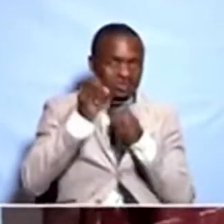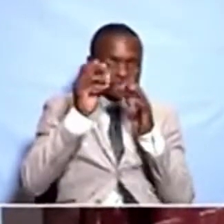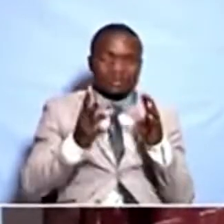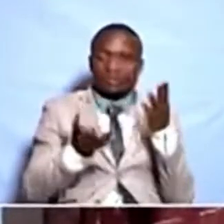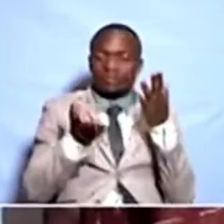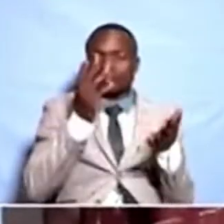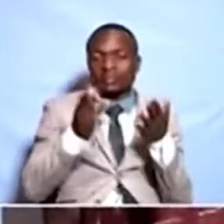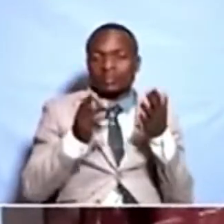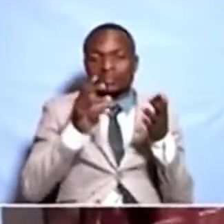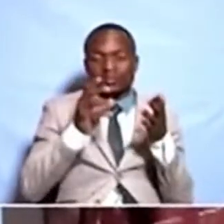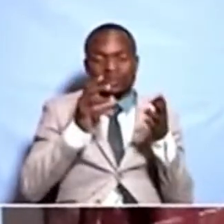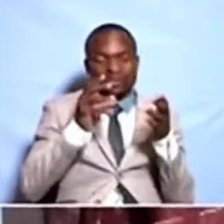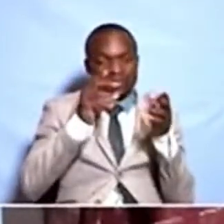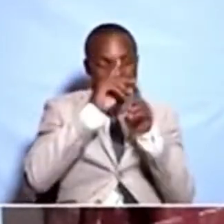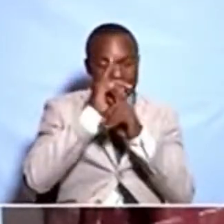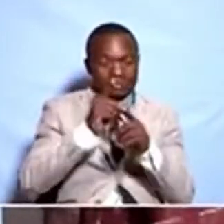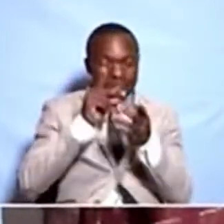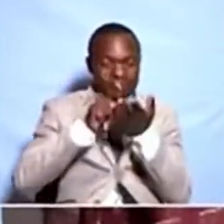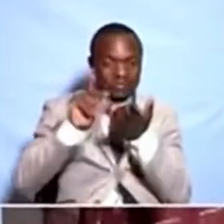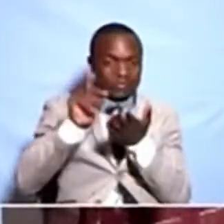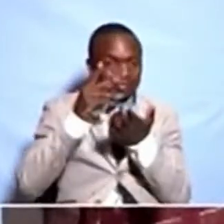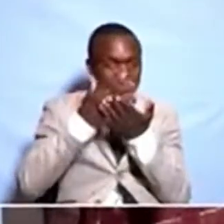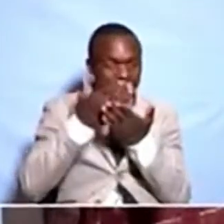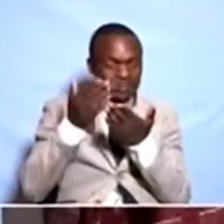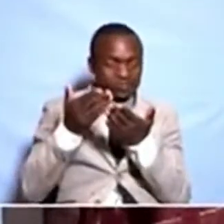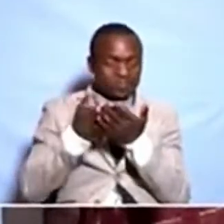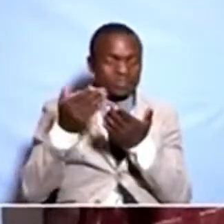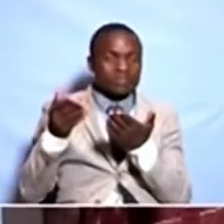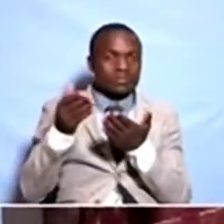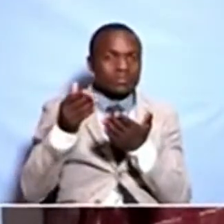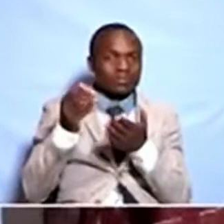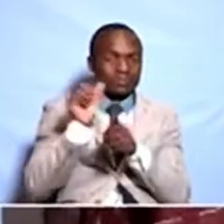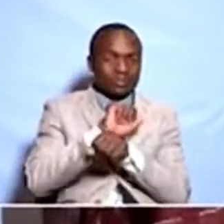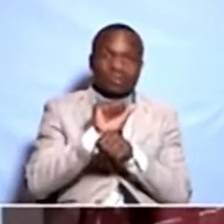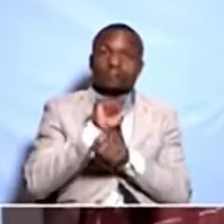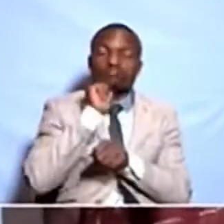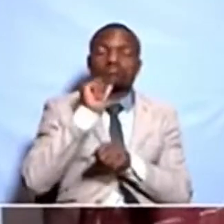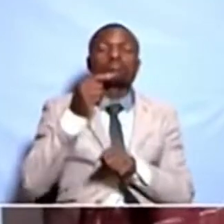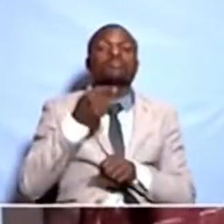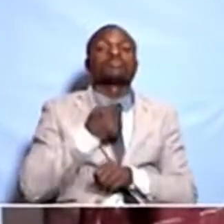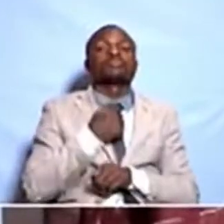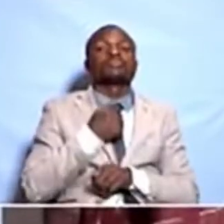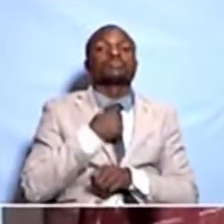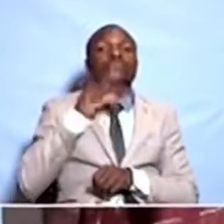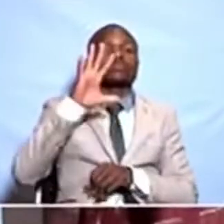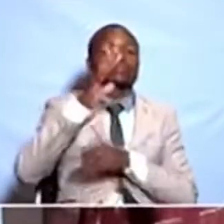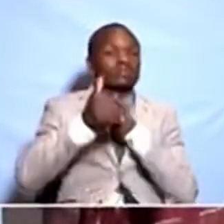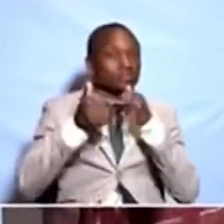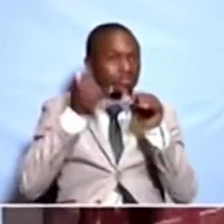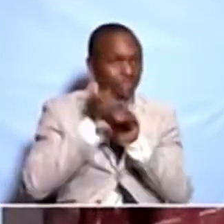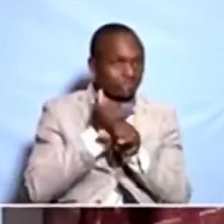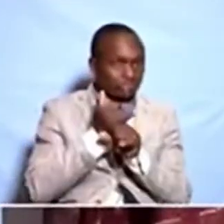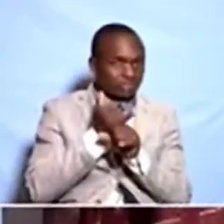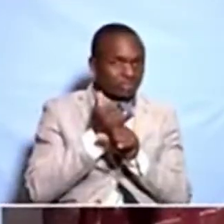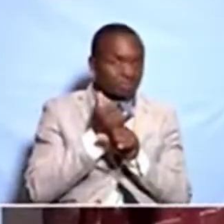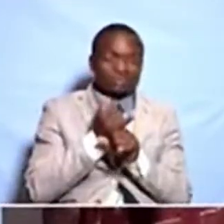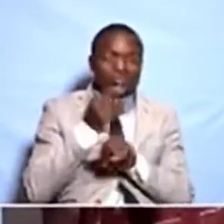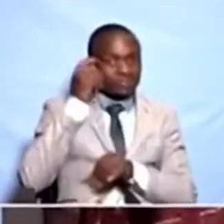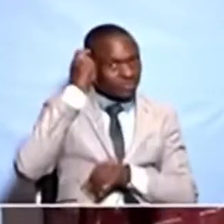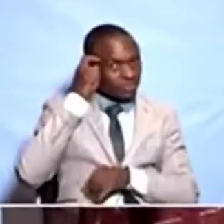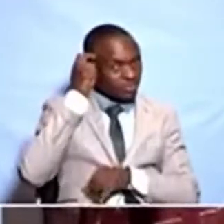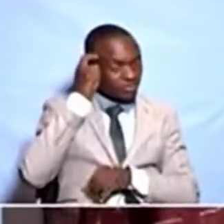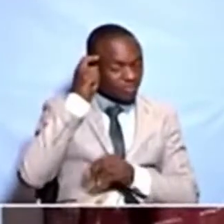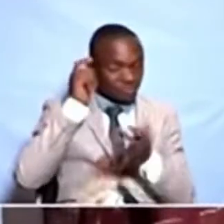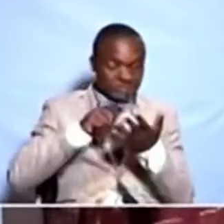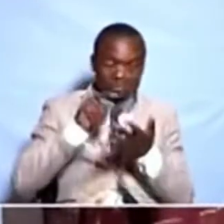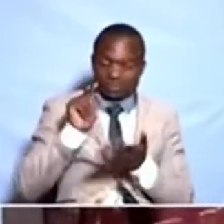and pay duty for that vehicle. So if he decides to say, oh, instead of waiting for 5 years, I think I need this